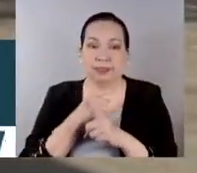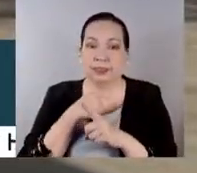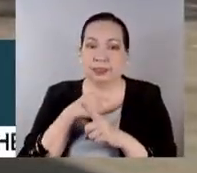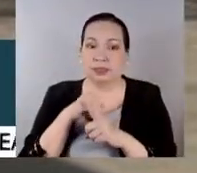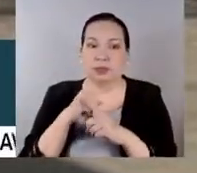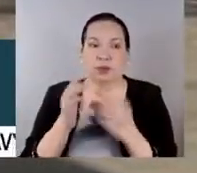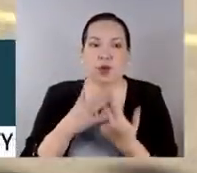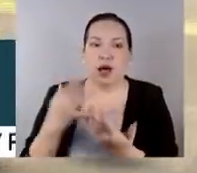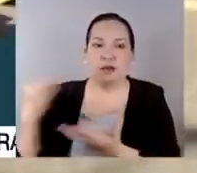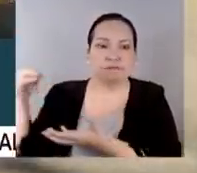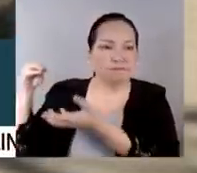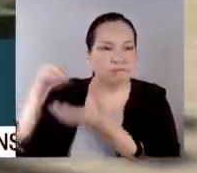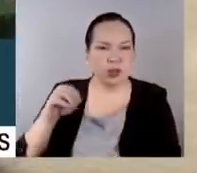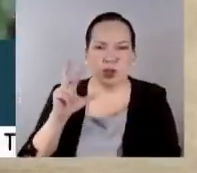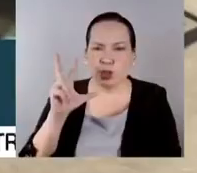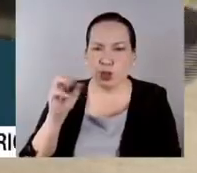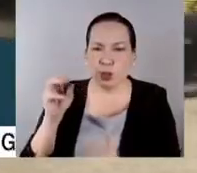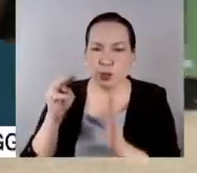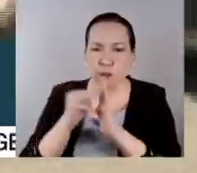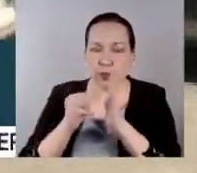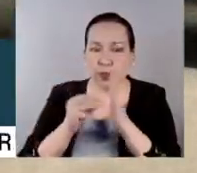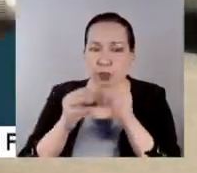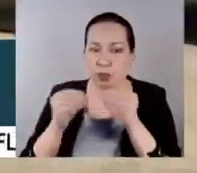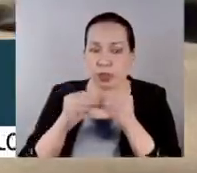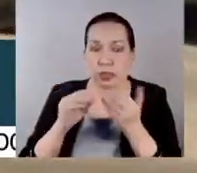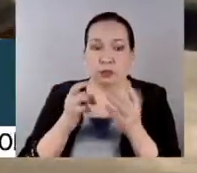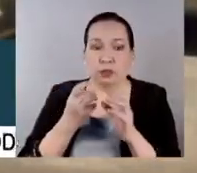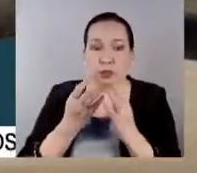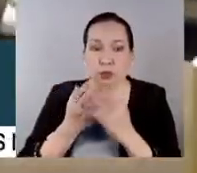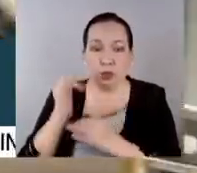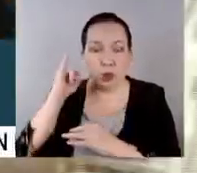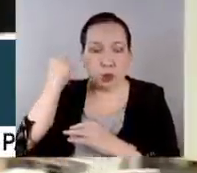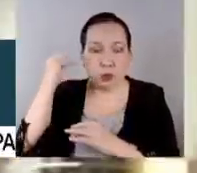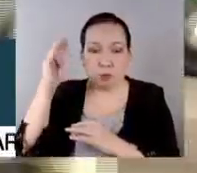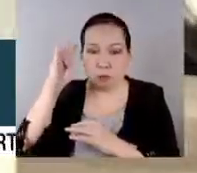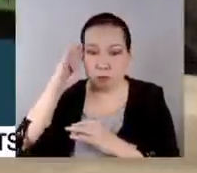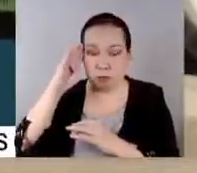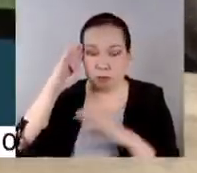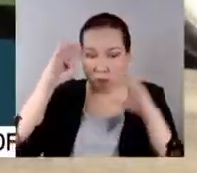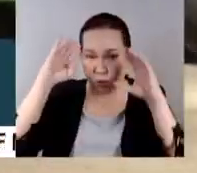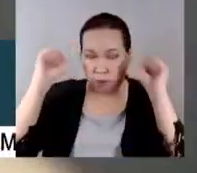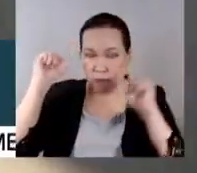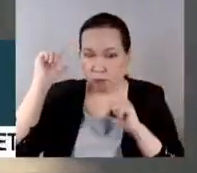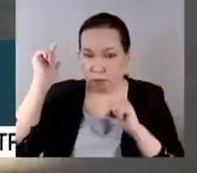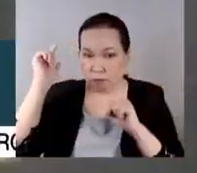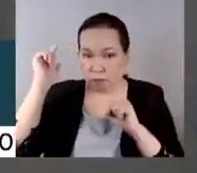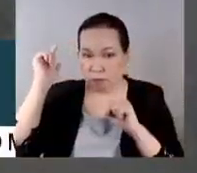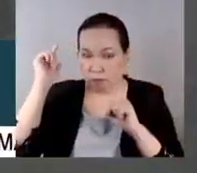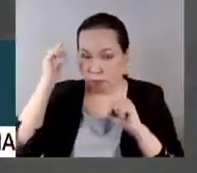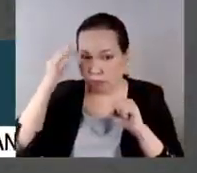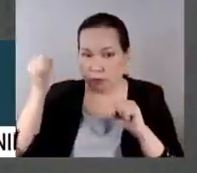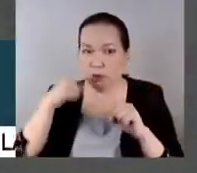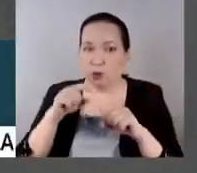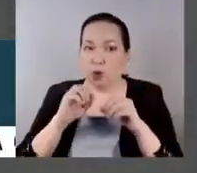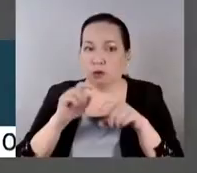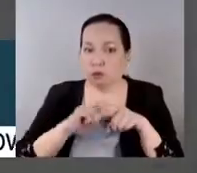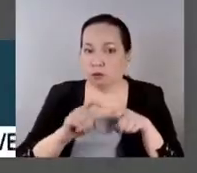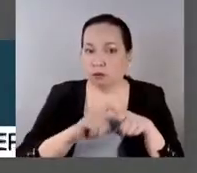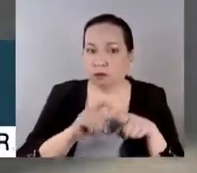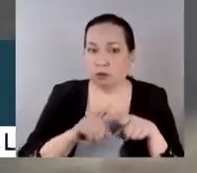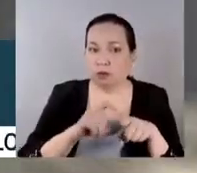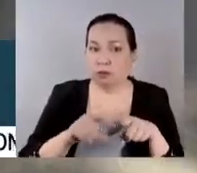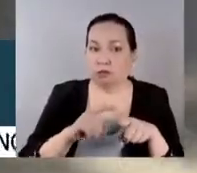$30 million grant from the Biden administration to electrify its tractors. But the money comes with